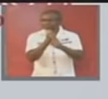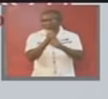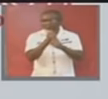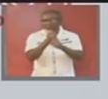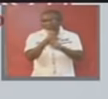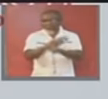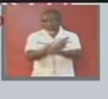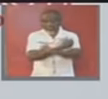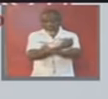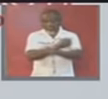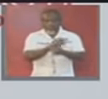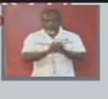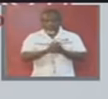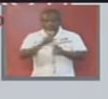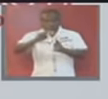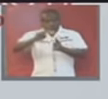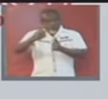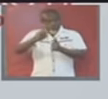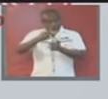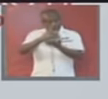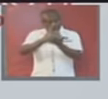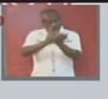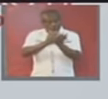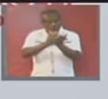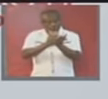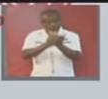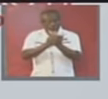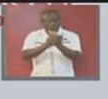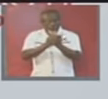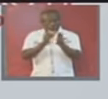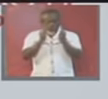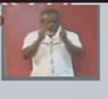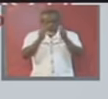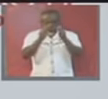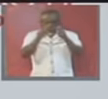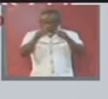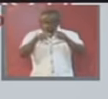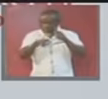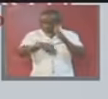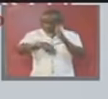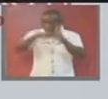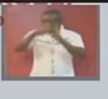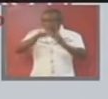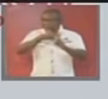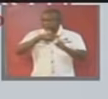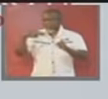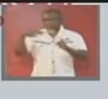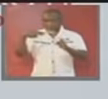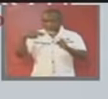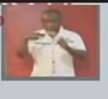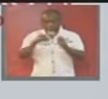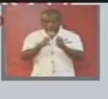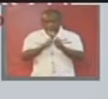1, we'll be targeting those people who we consider to be high risk with high exposure.